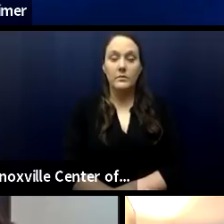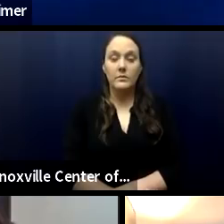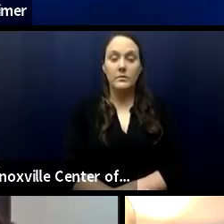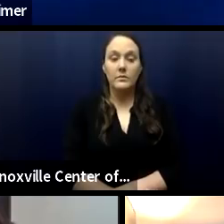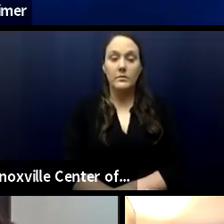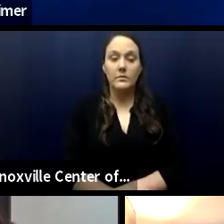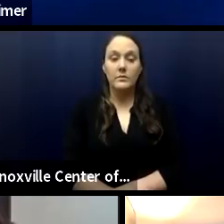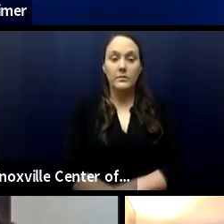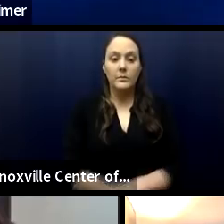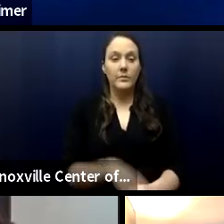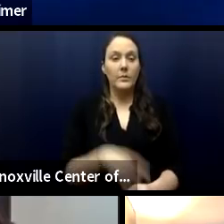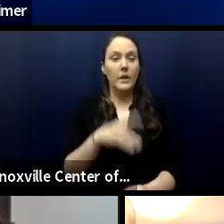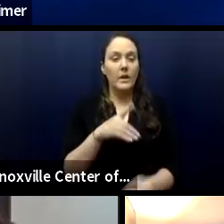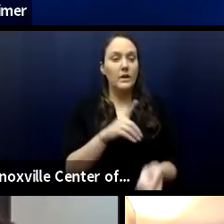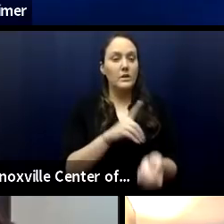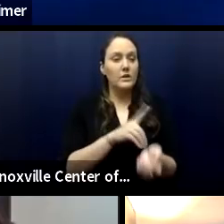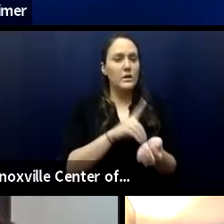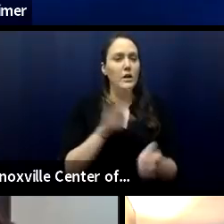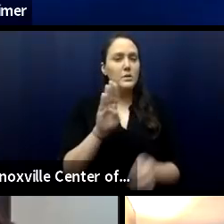Dr. B?